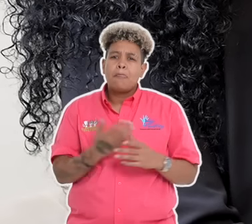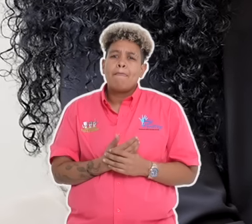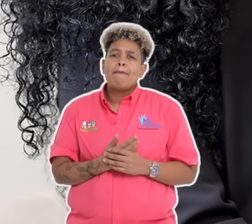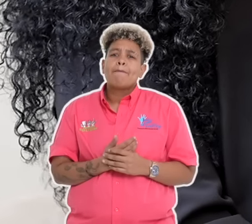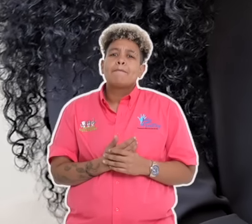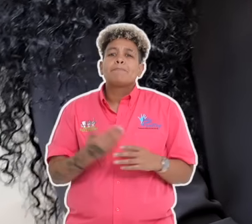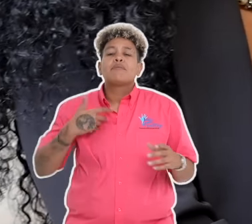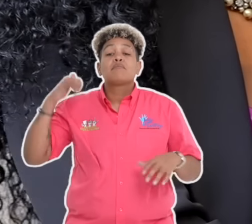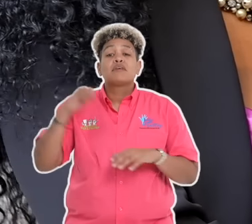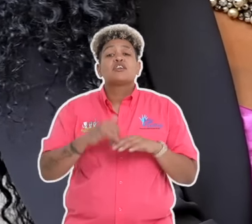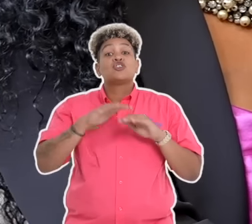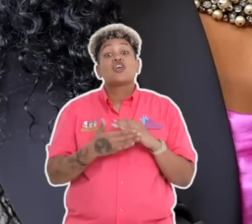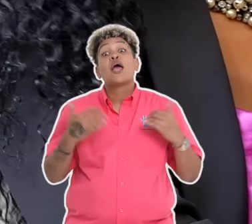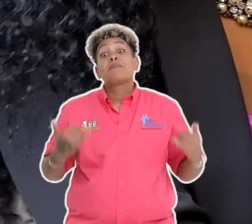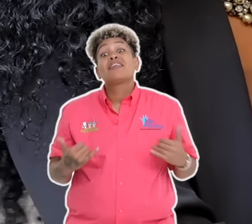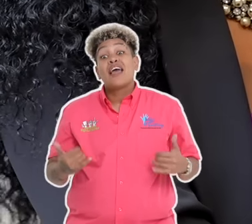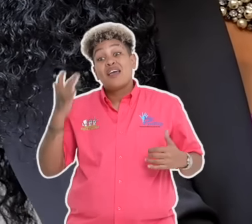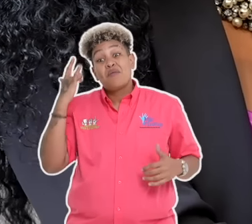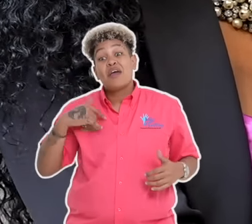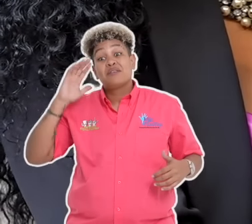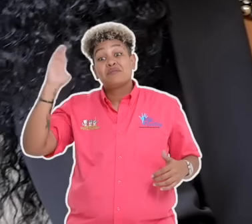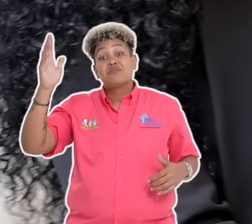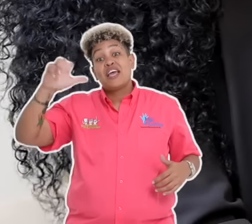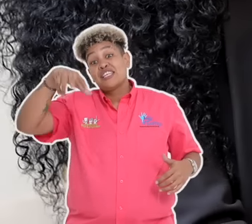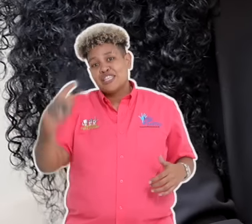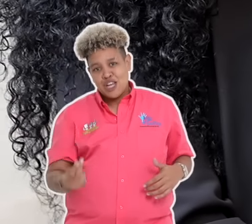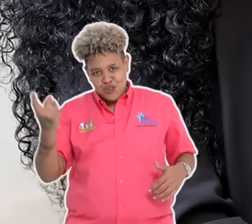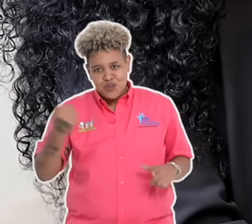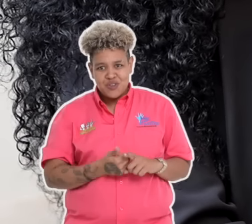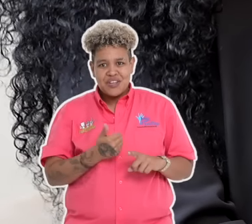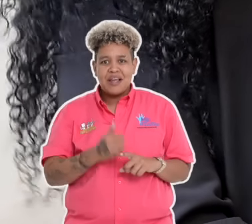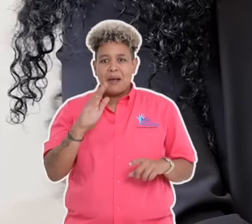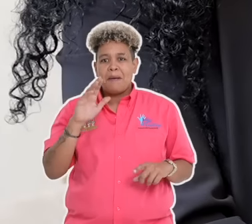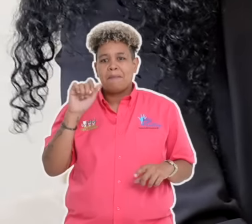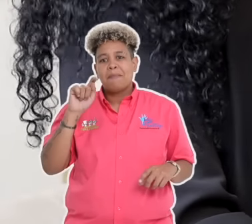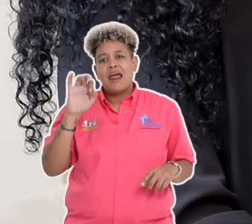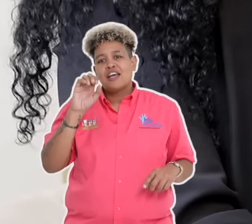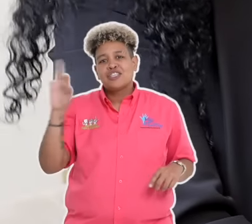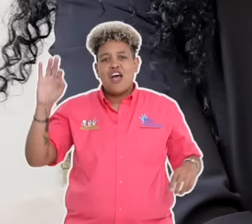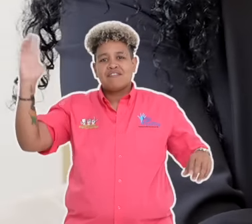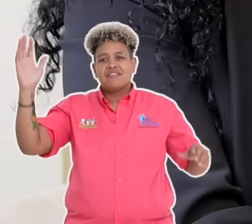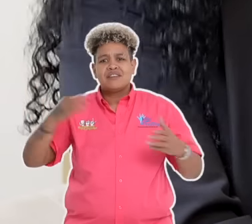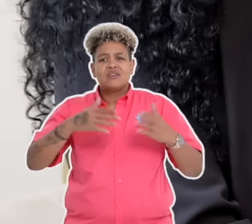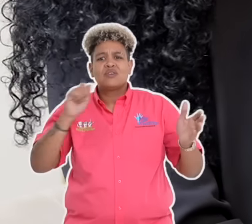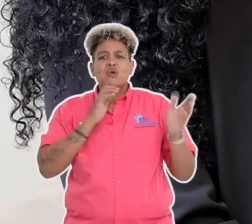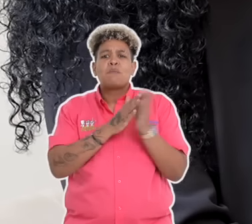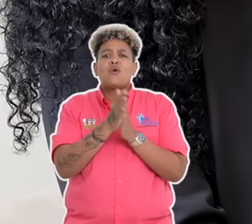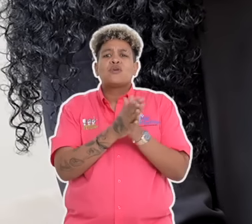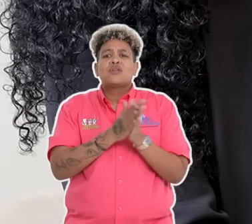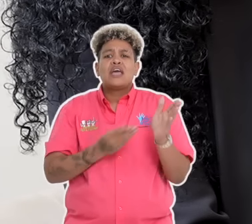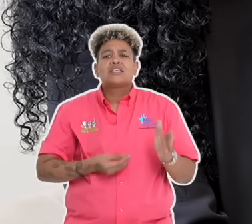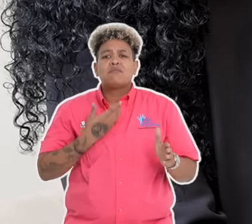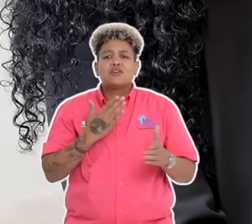up? So I am in Jamaica today because I'll be speaking at Sagicor at the Blast Off. I'm excited. Yes. And to motivate